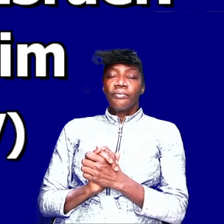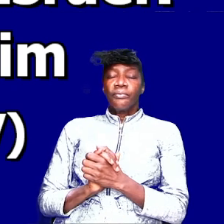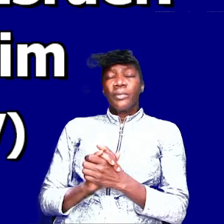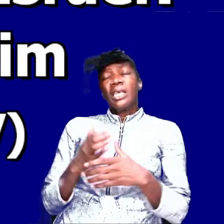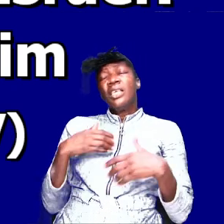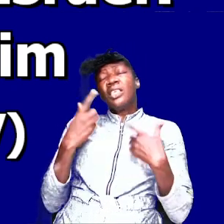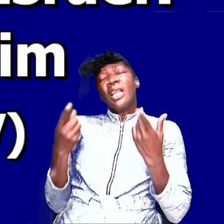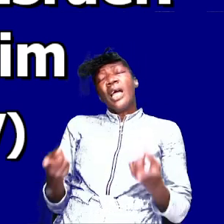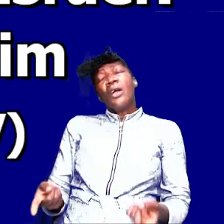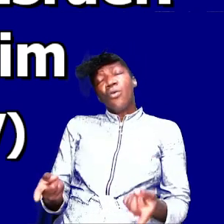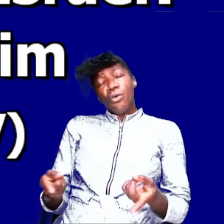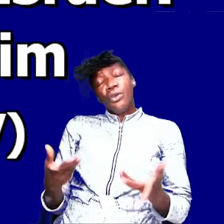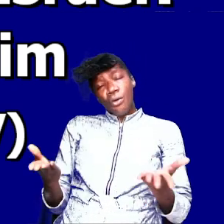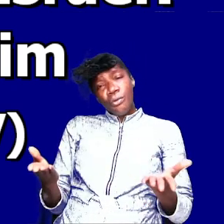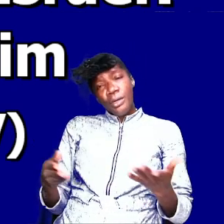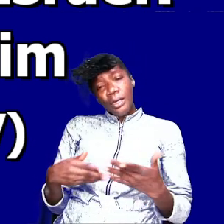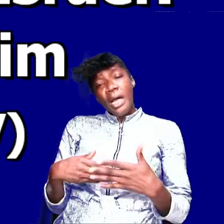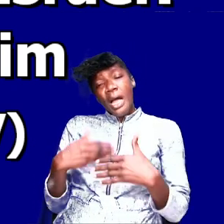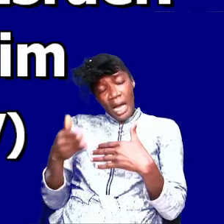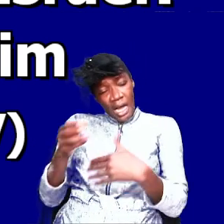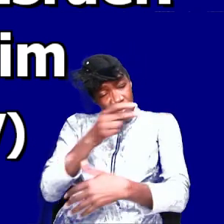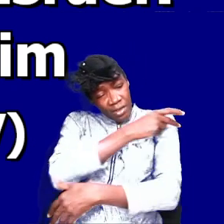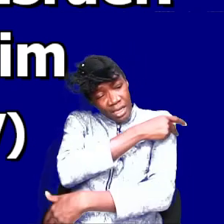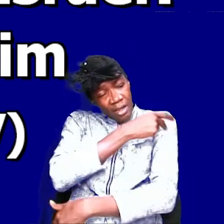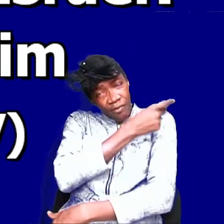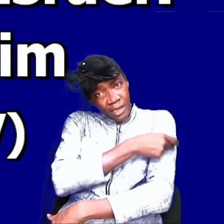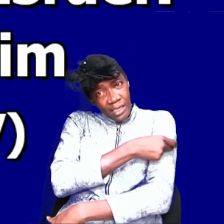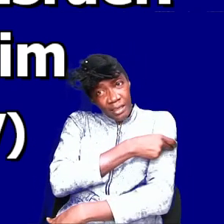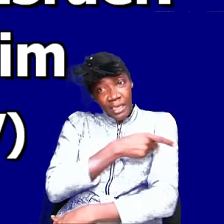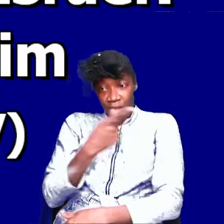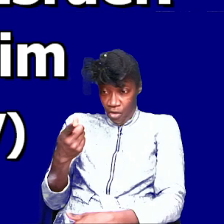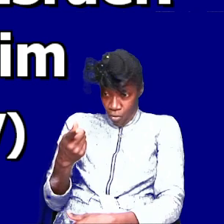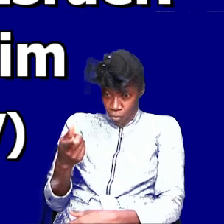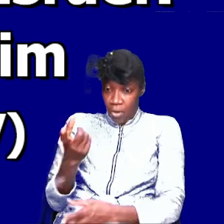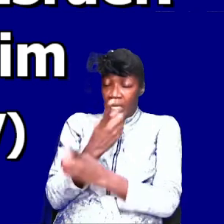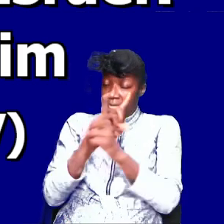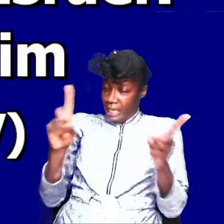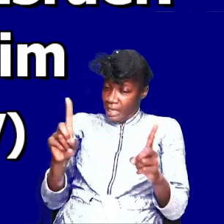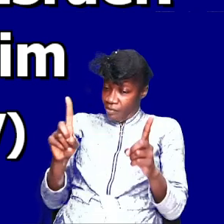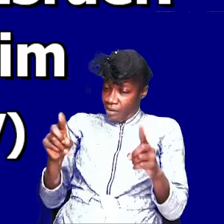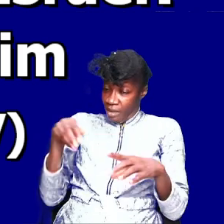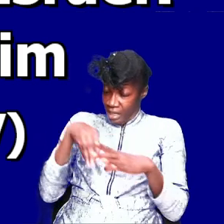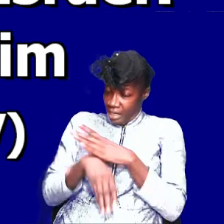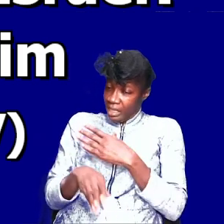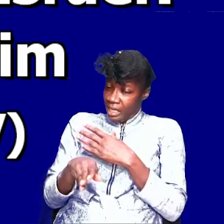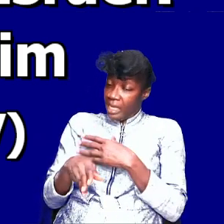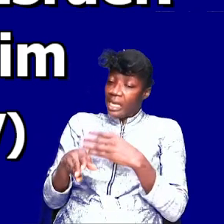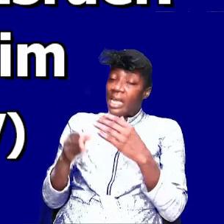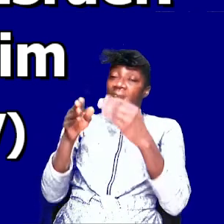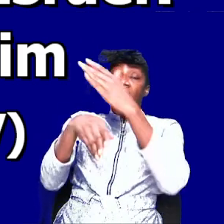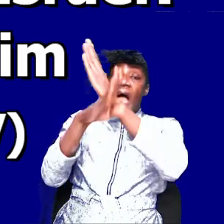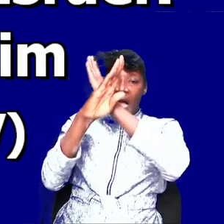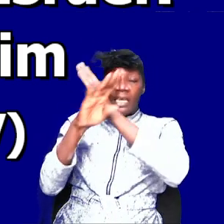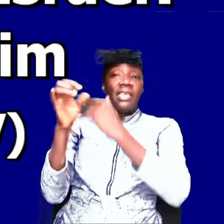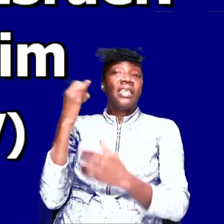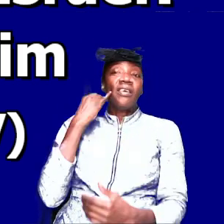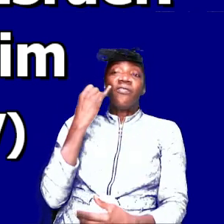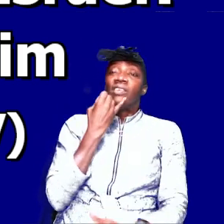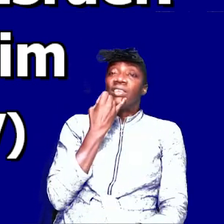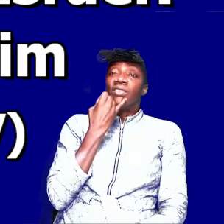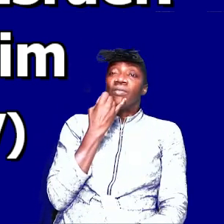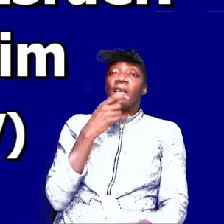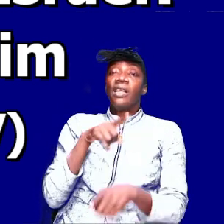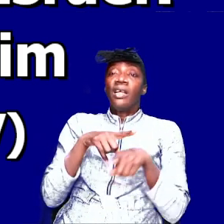Shall I go down after the Philistine? Will thou deliver them into the hand of Israel? But